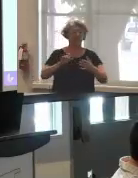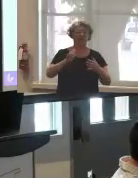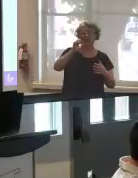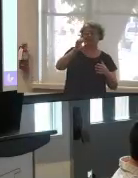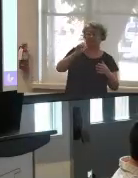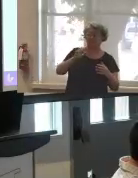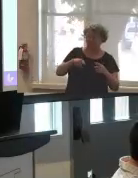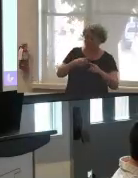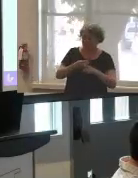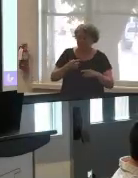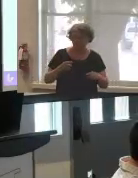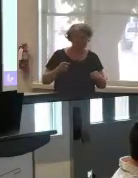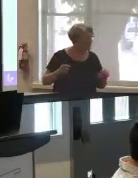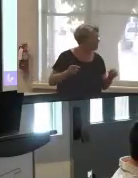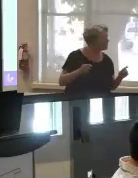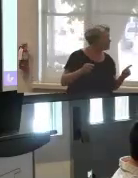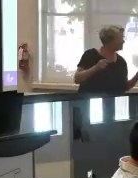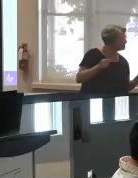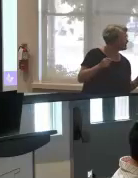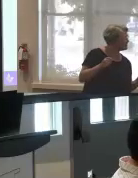our major focus is on labor